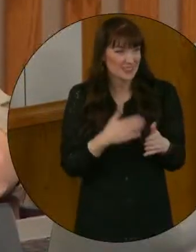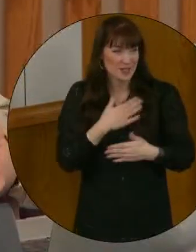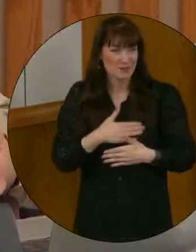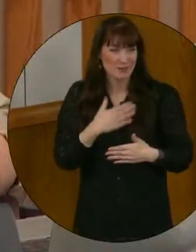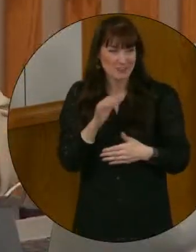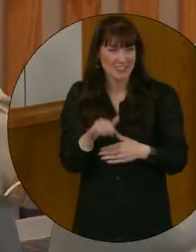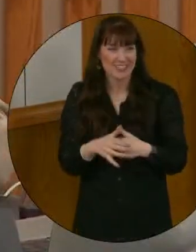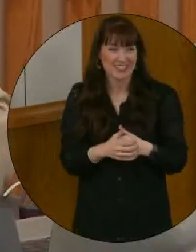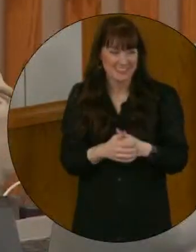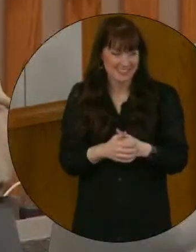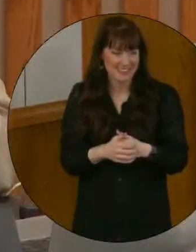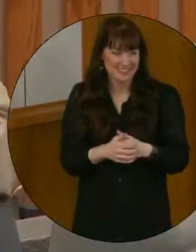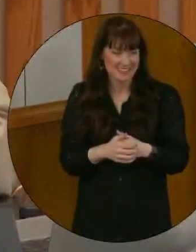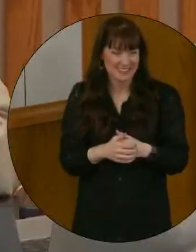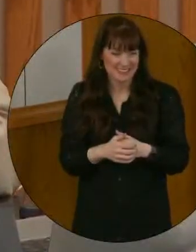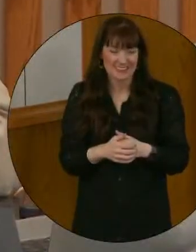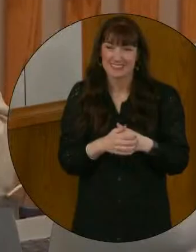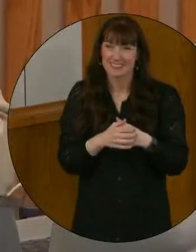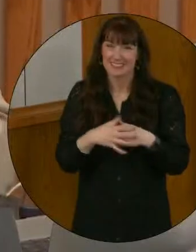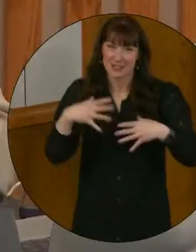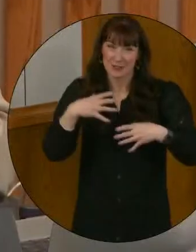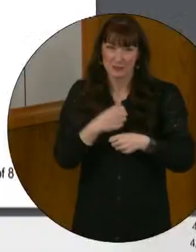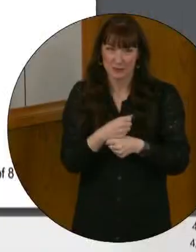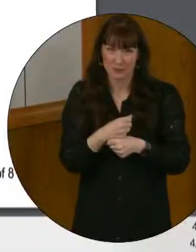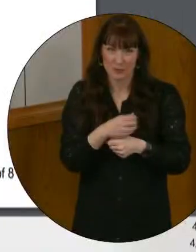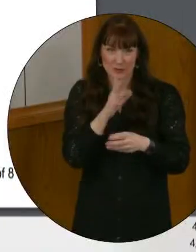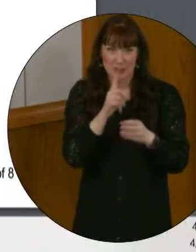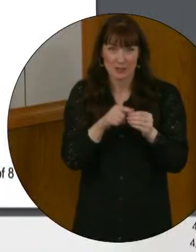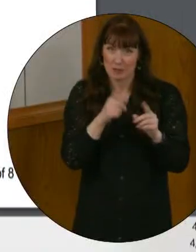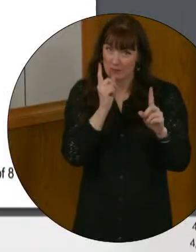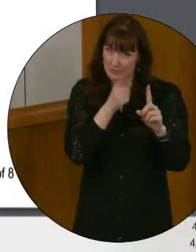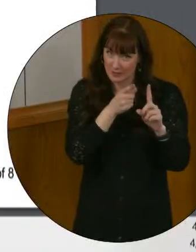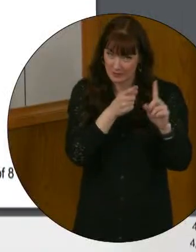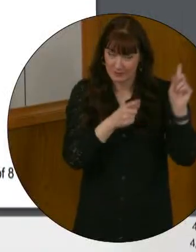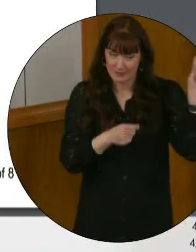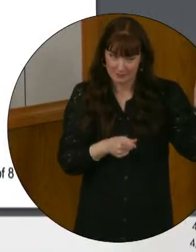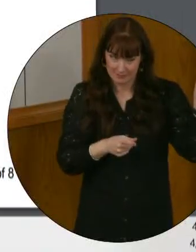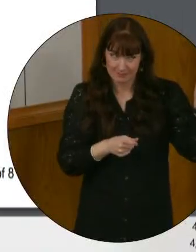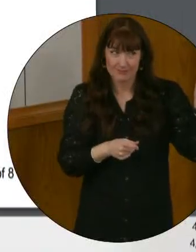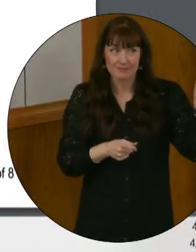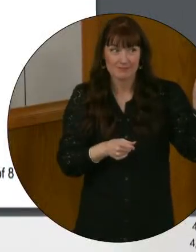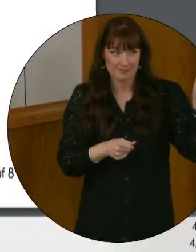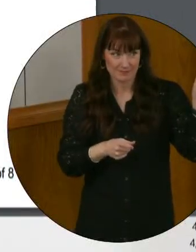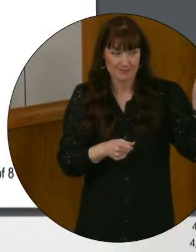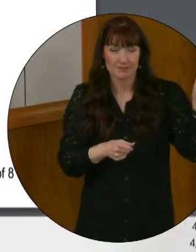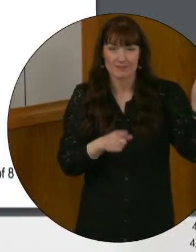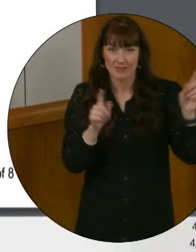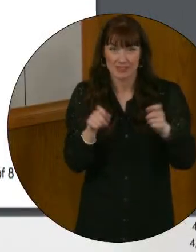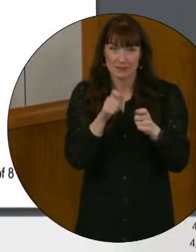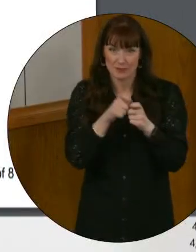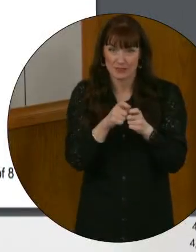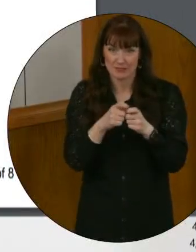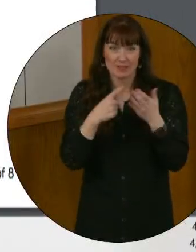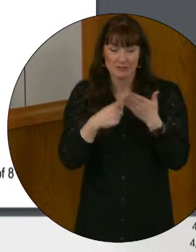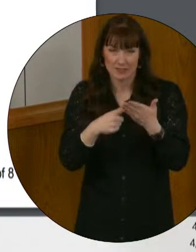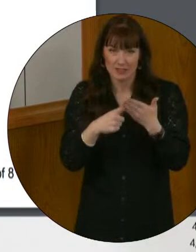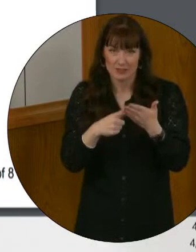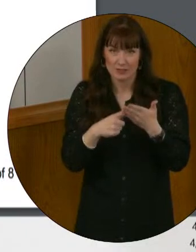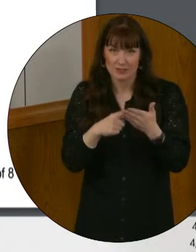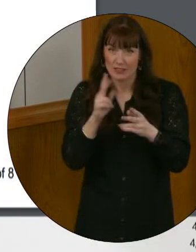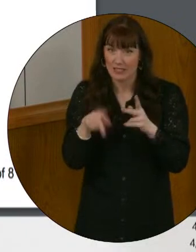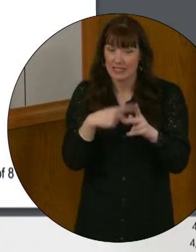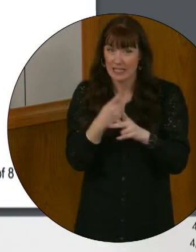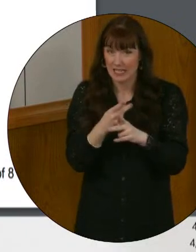it. So the overview, we're going to talk about the objectives for this item, for this particular conversation, the type